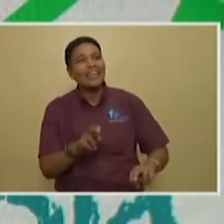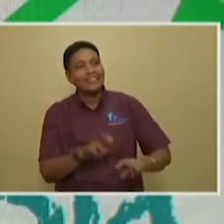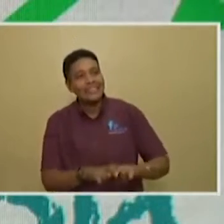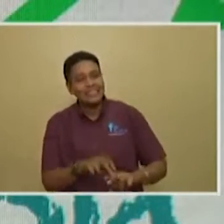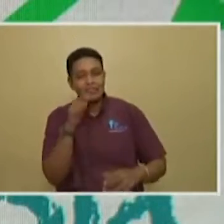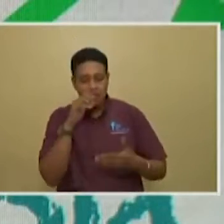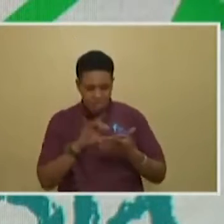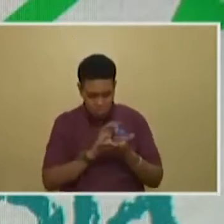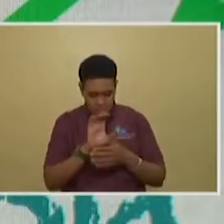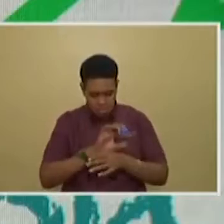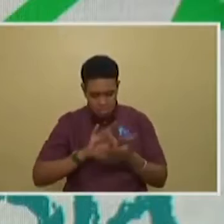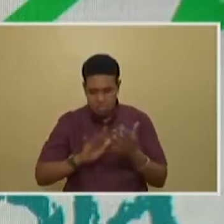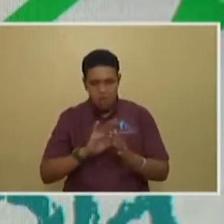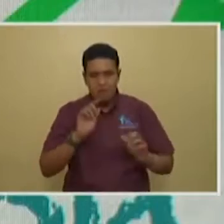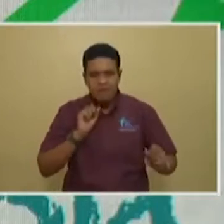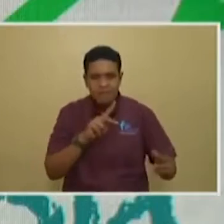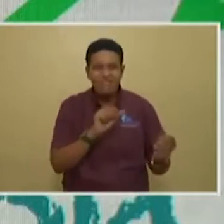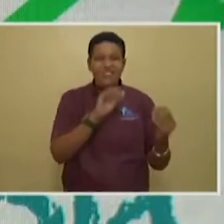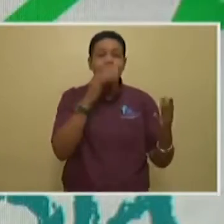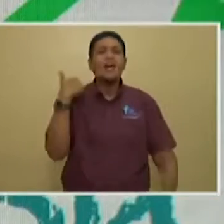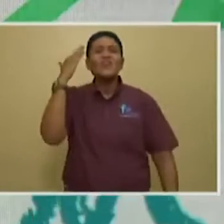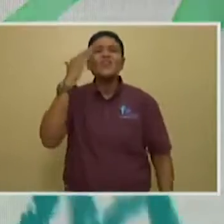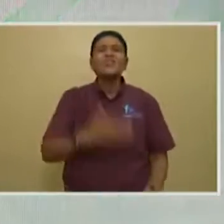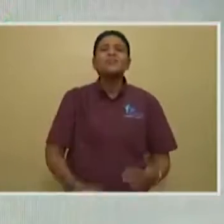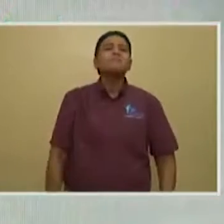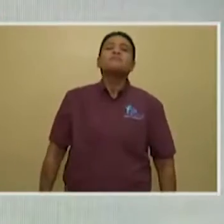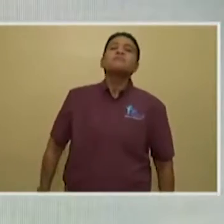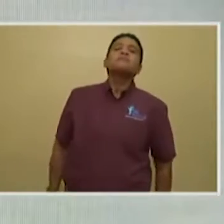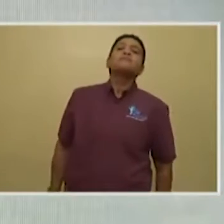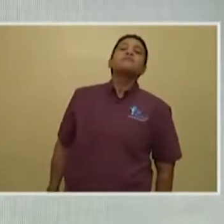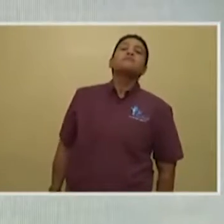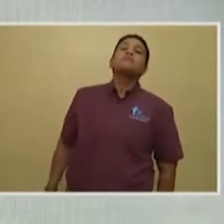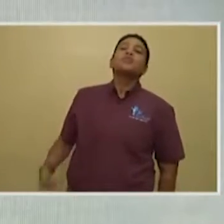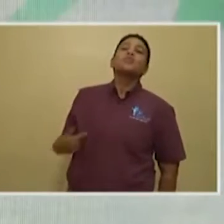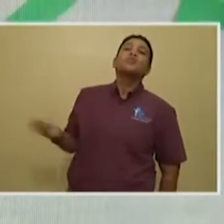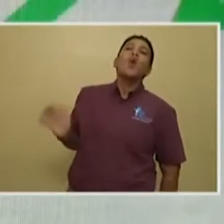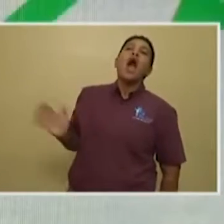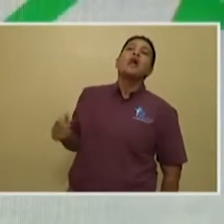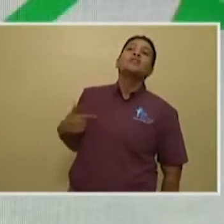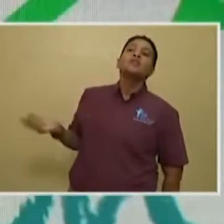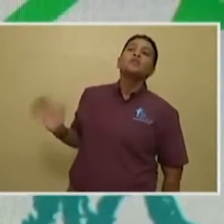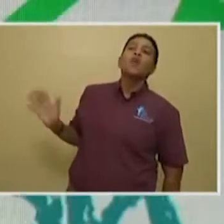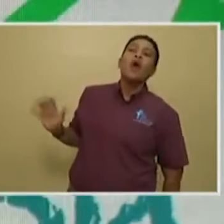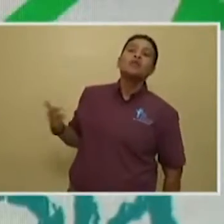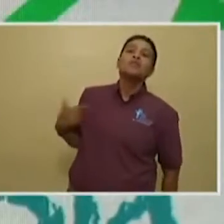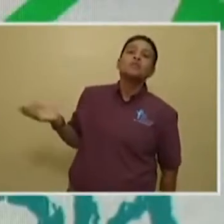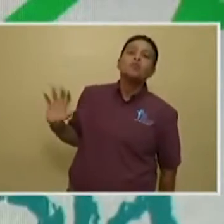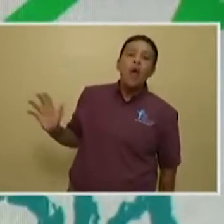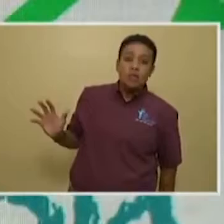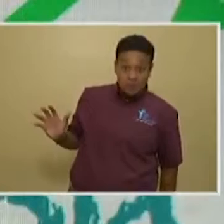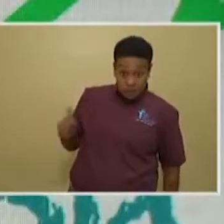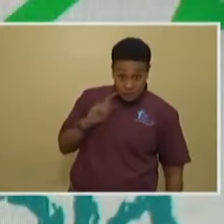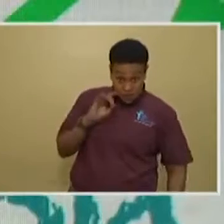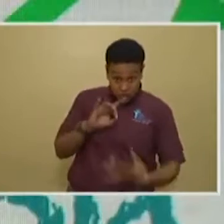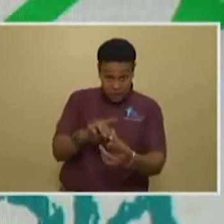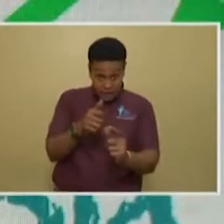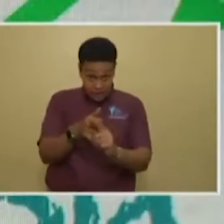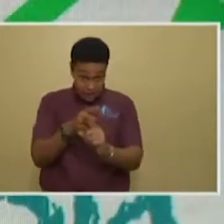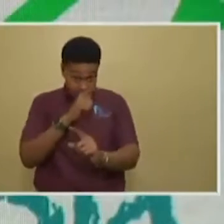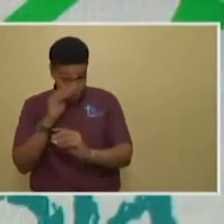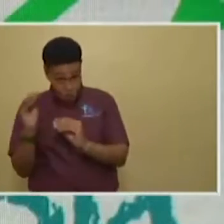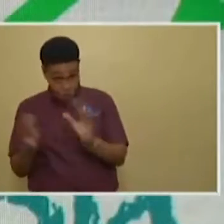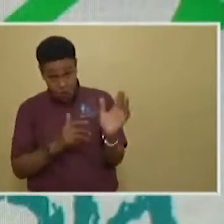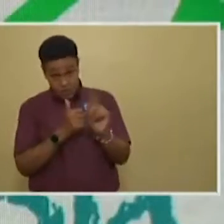that there is hesitancy, and indeed, in terms of the organization of the